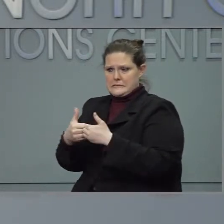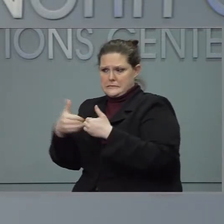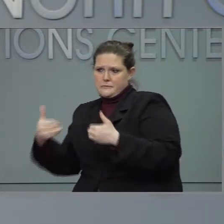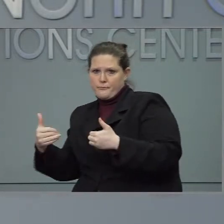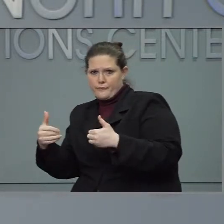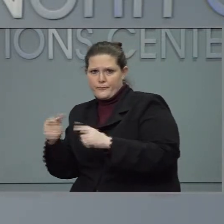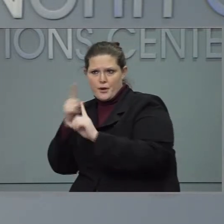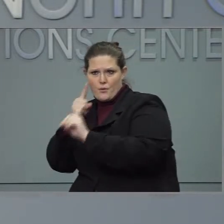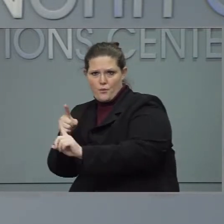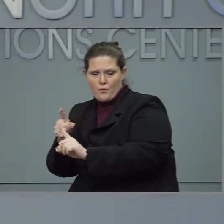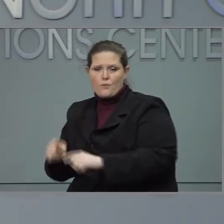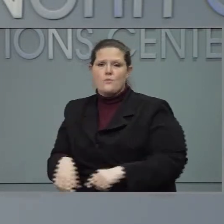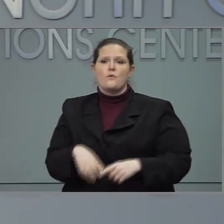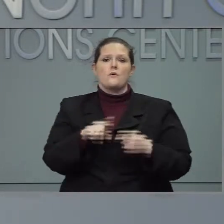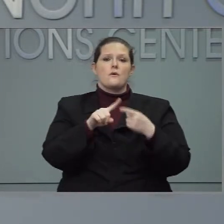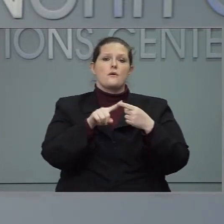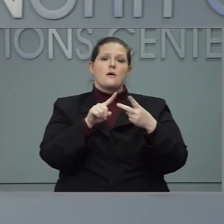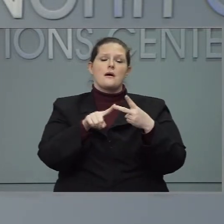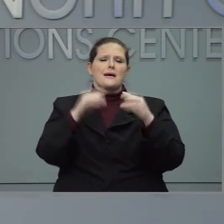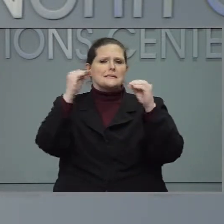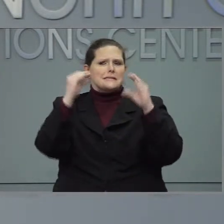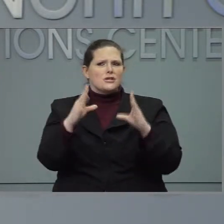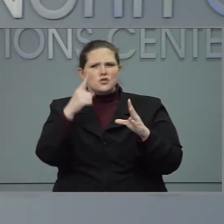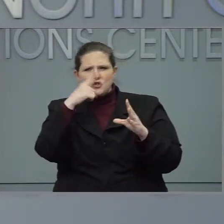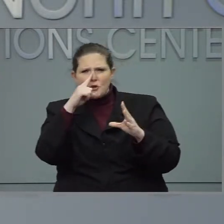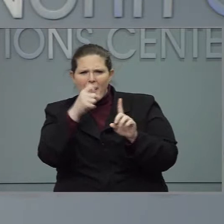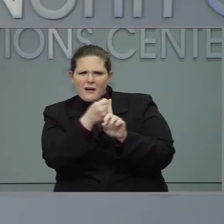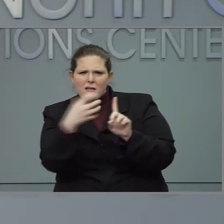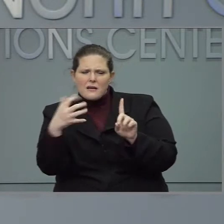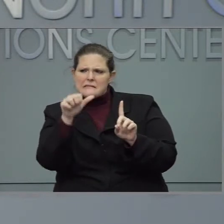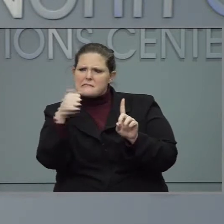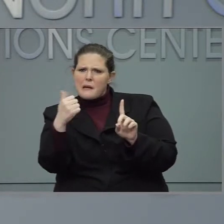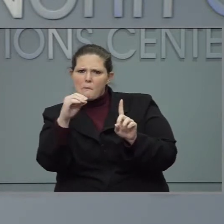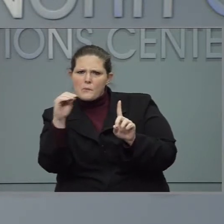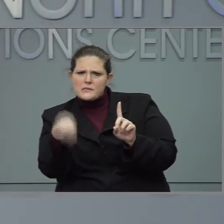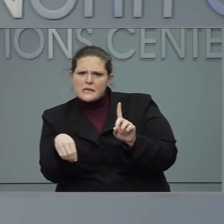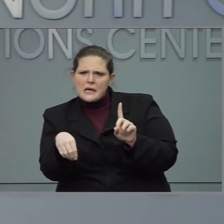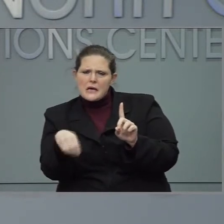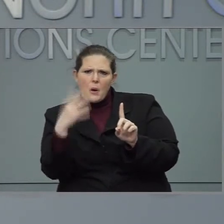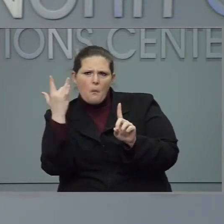the different amounts where teachers are 10% versus, some state employees